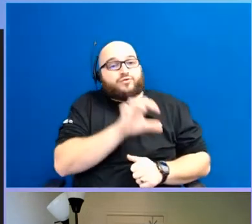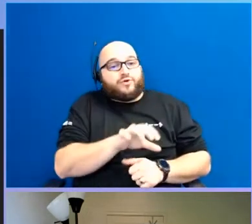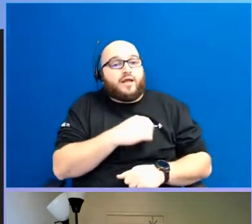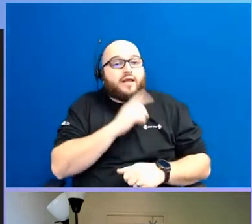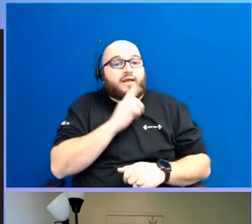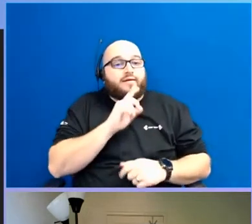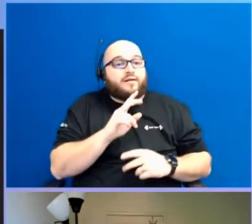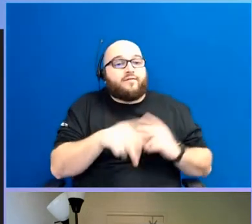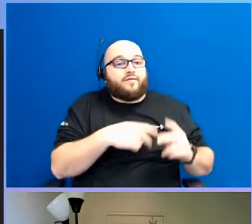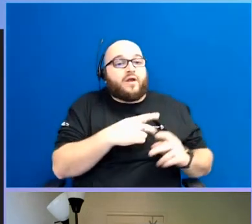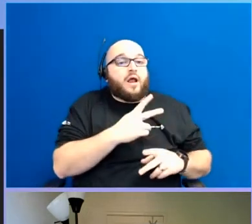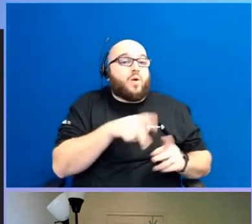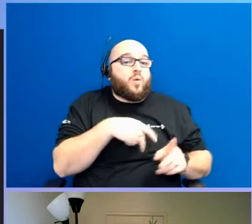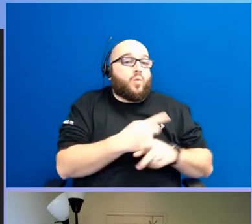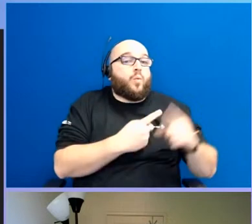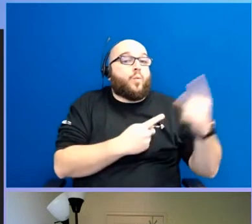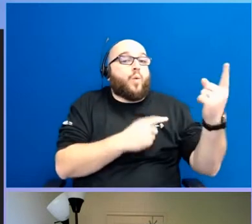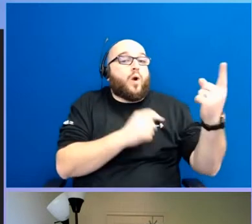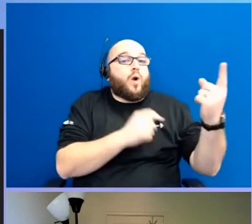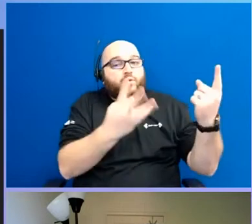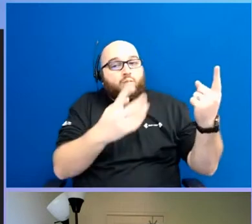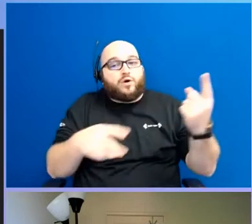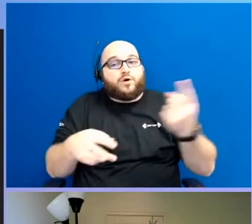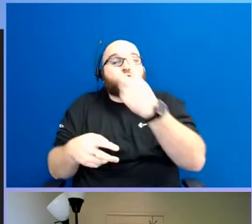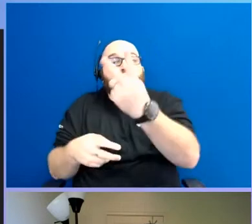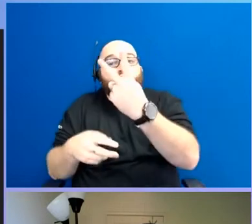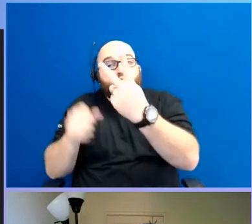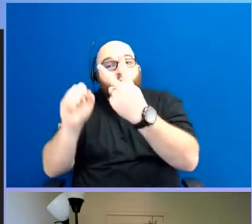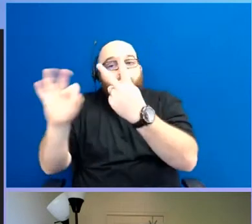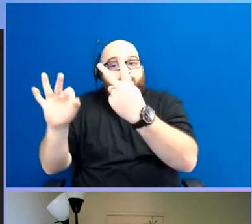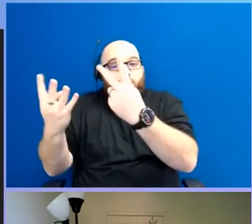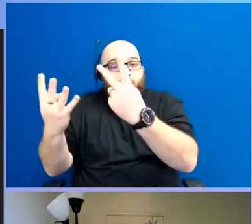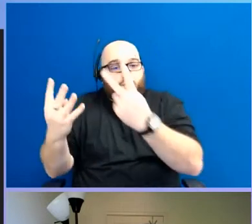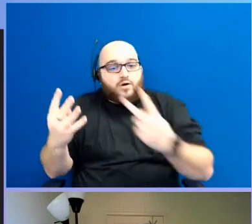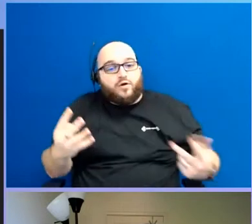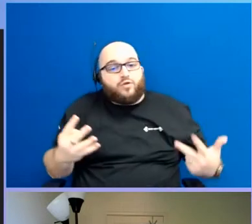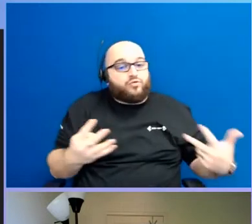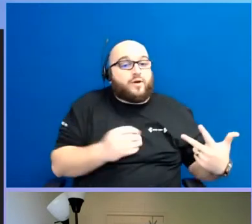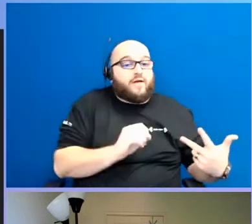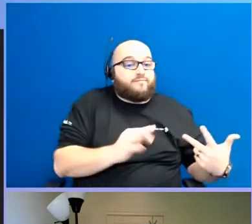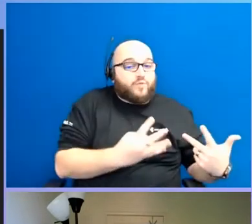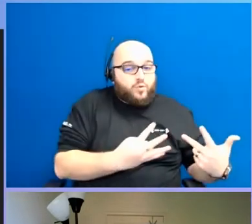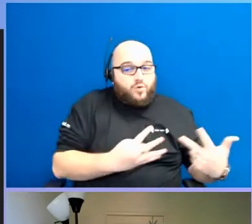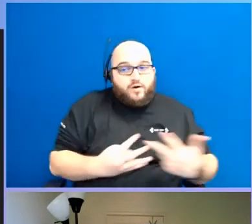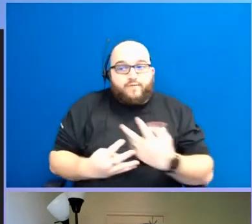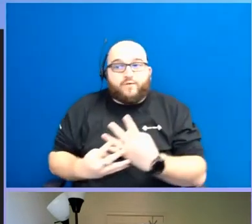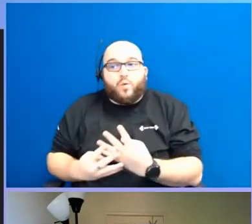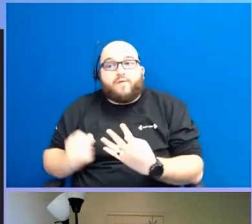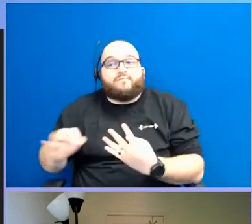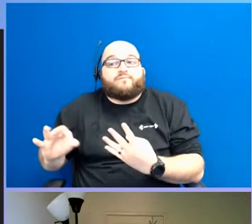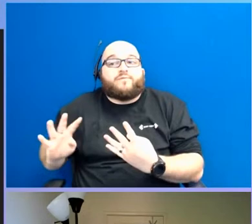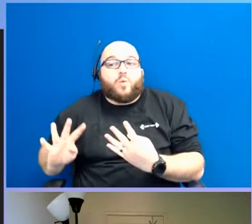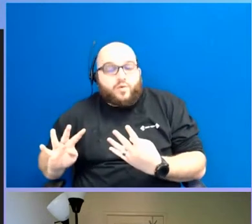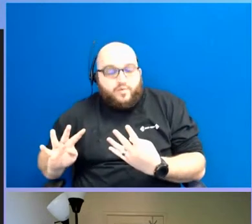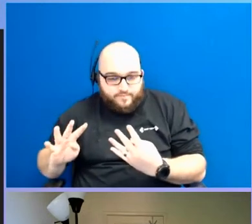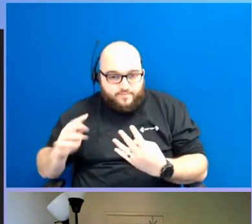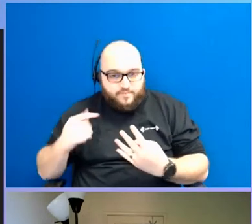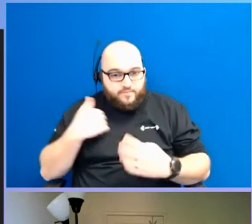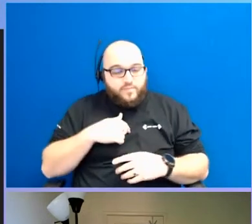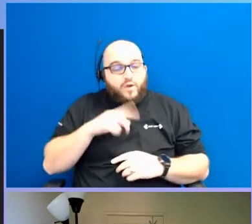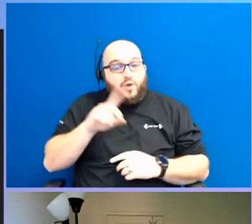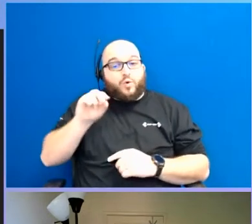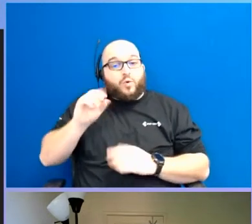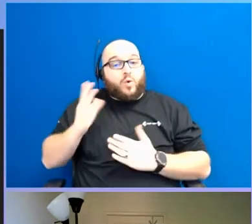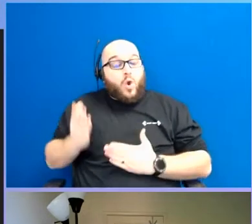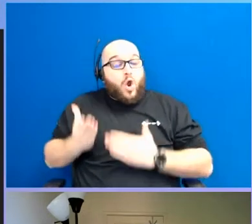4, variation 2 of 4, variation 3 of 4, and variation 4 of 4. So we do offer alt text,